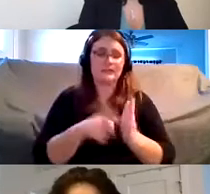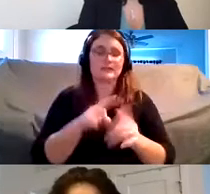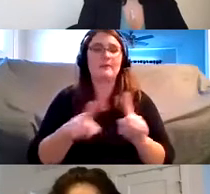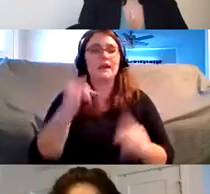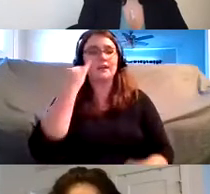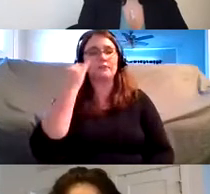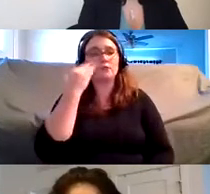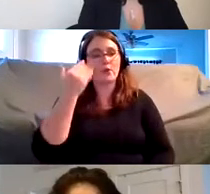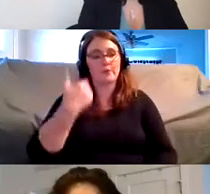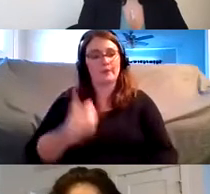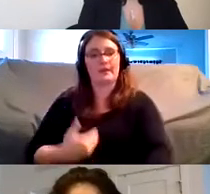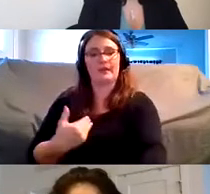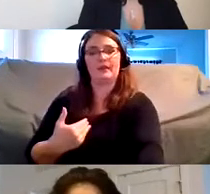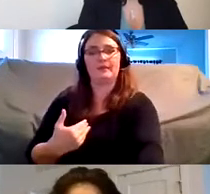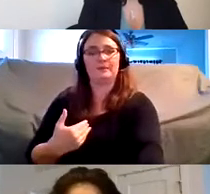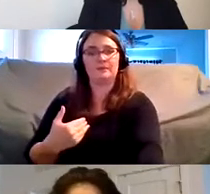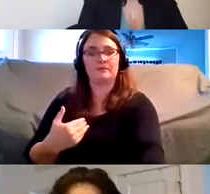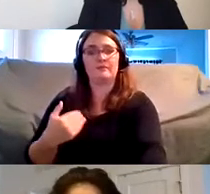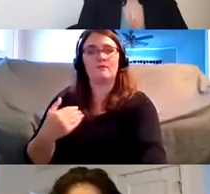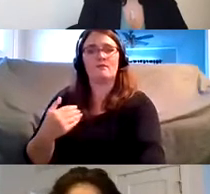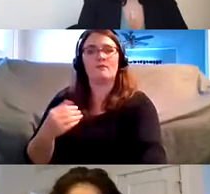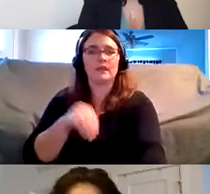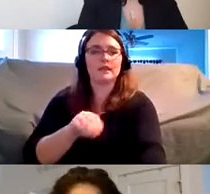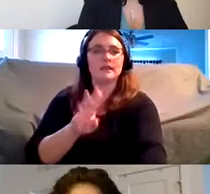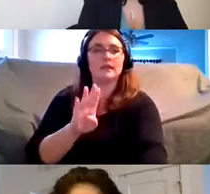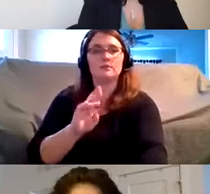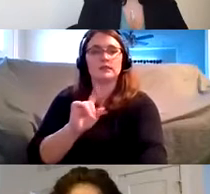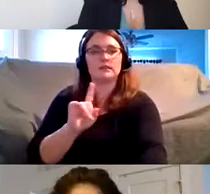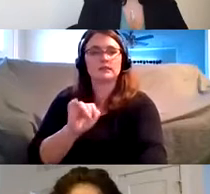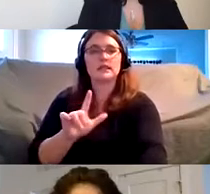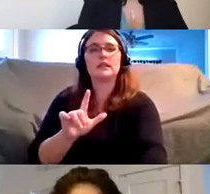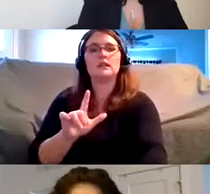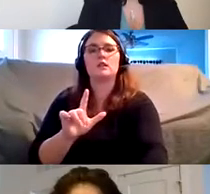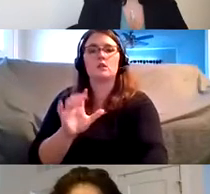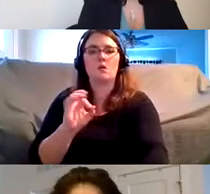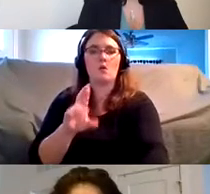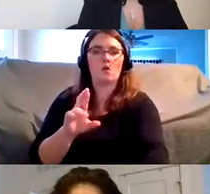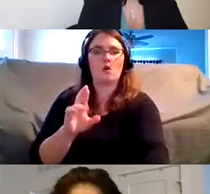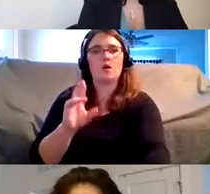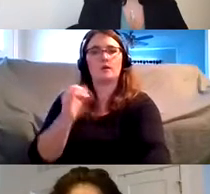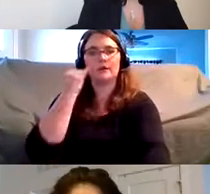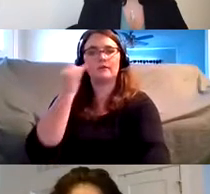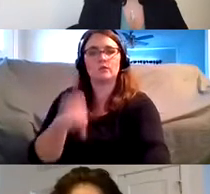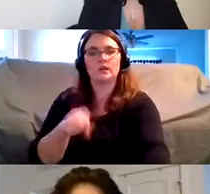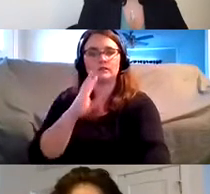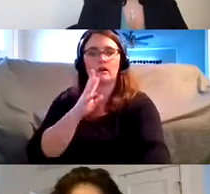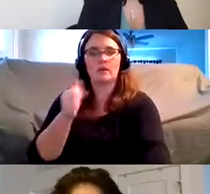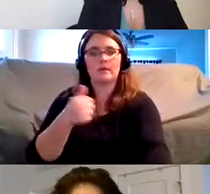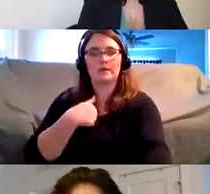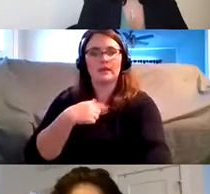me in Brazil, or if you're able to talk to me in Portuguese, you see that I'm probably even like a different